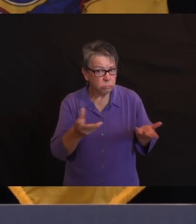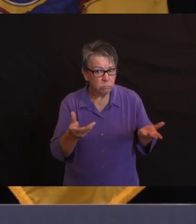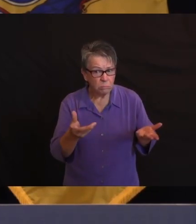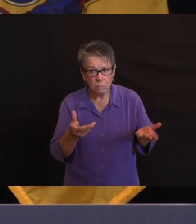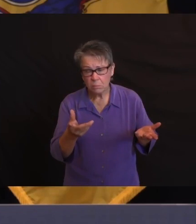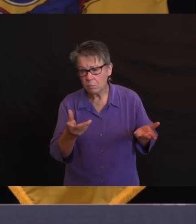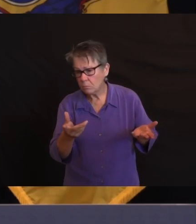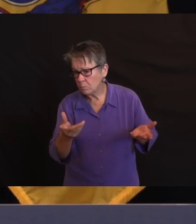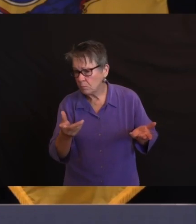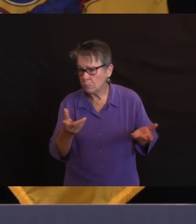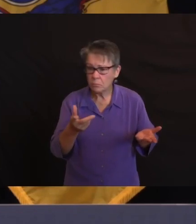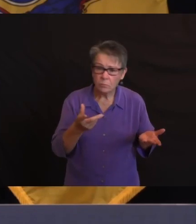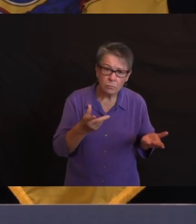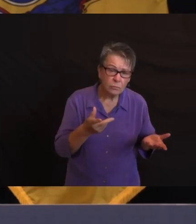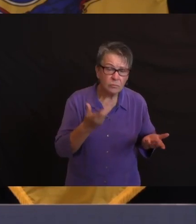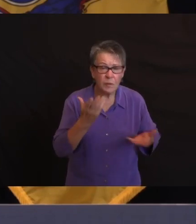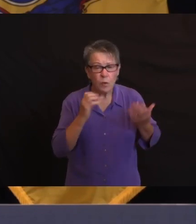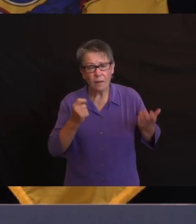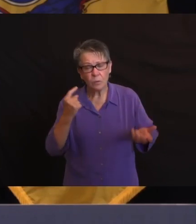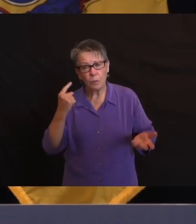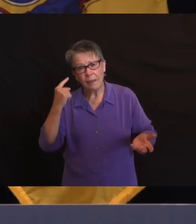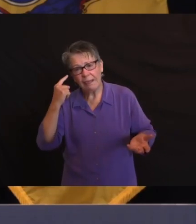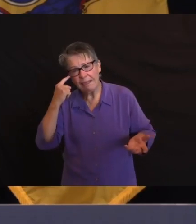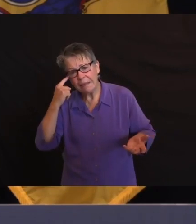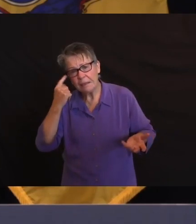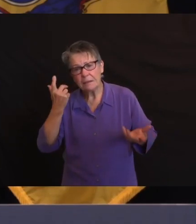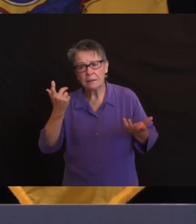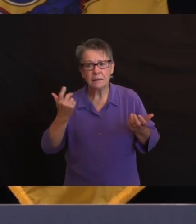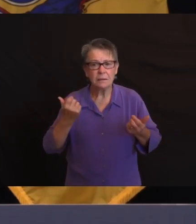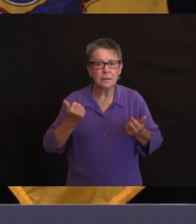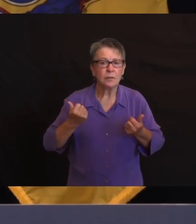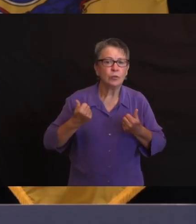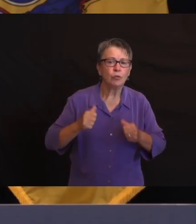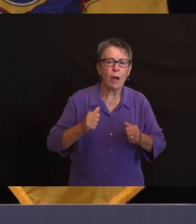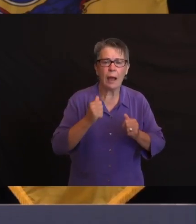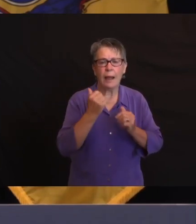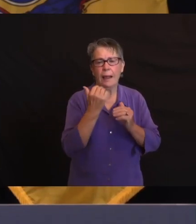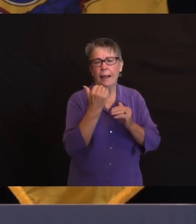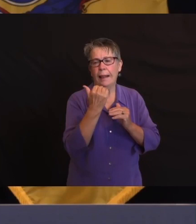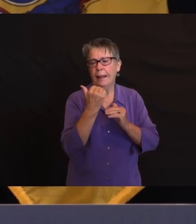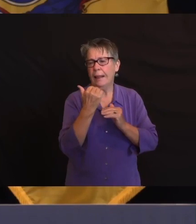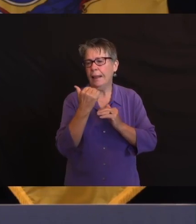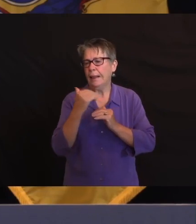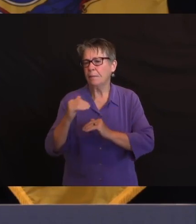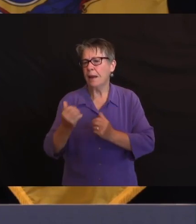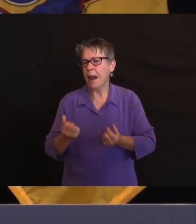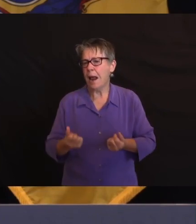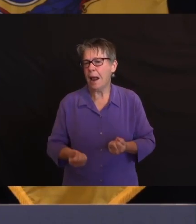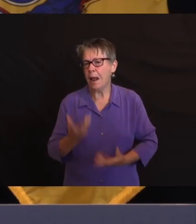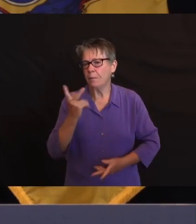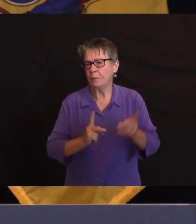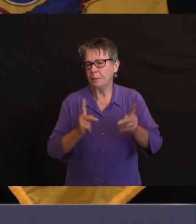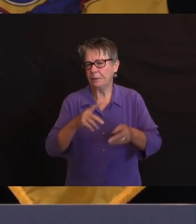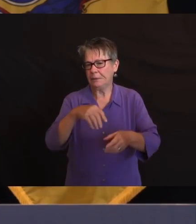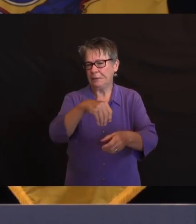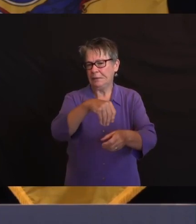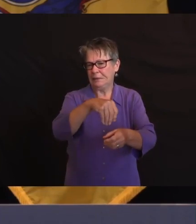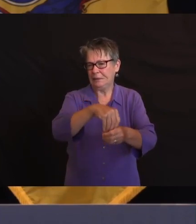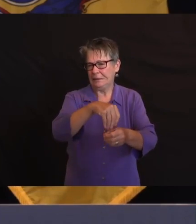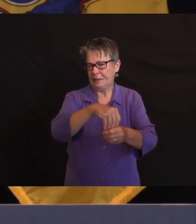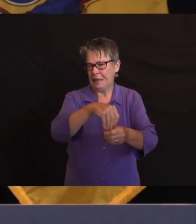the top number, which is, I believe, 150 indoors, or 25%, whatever's less? Yep. Is this a concern